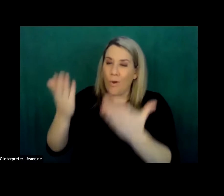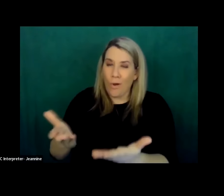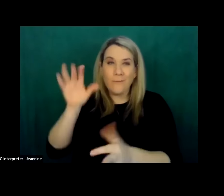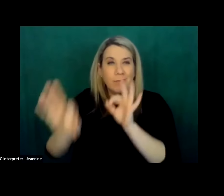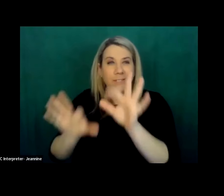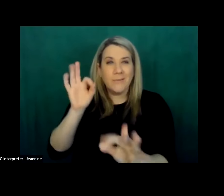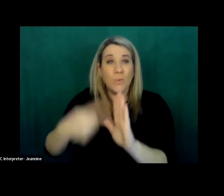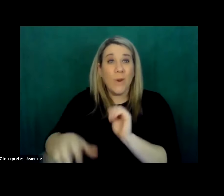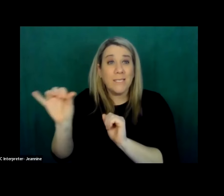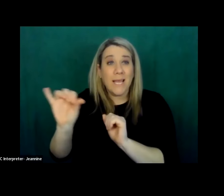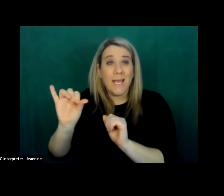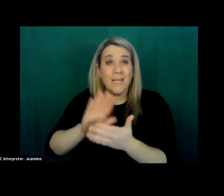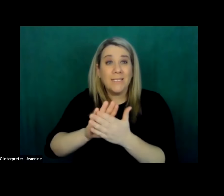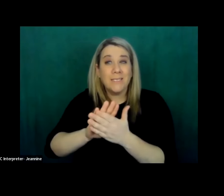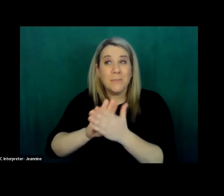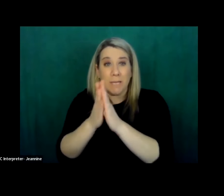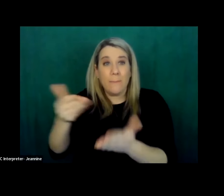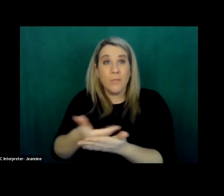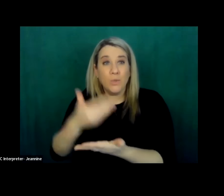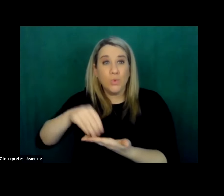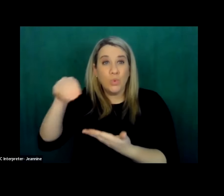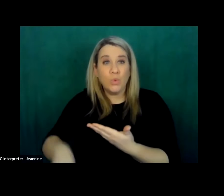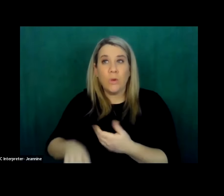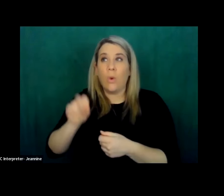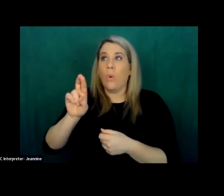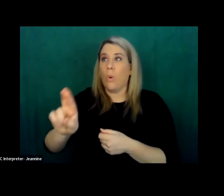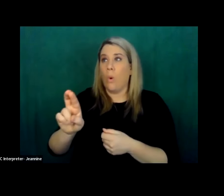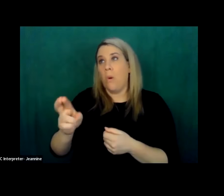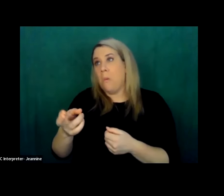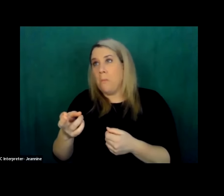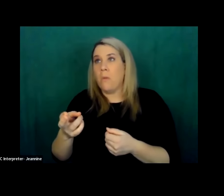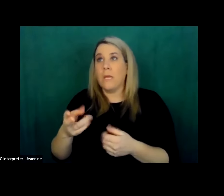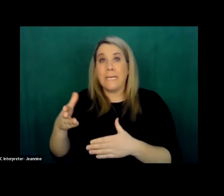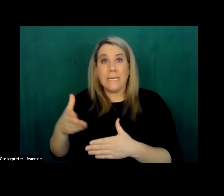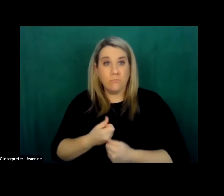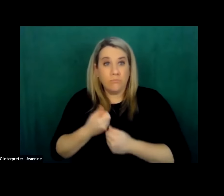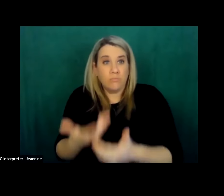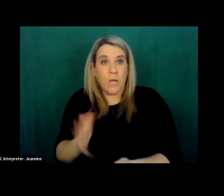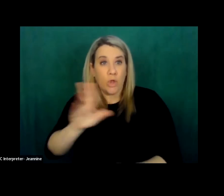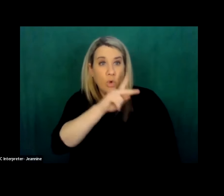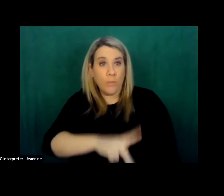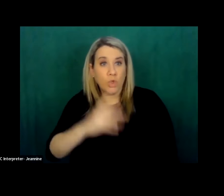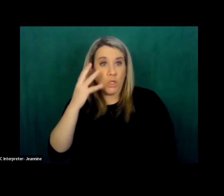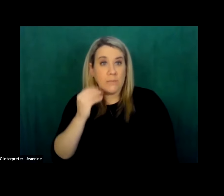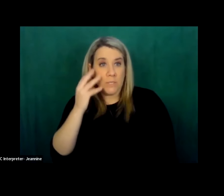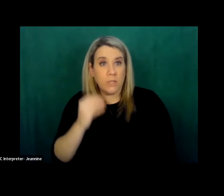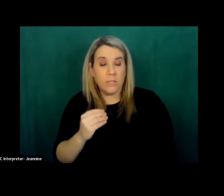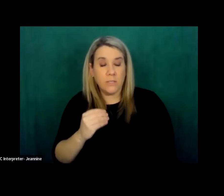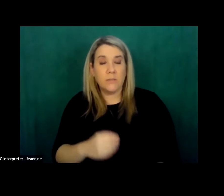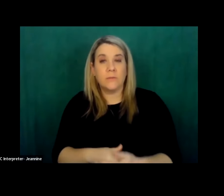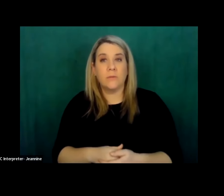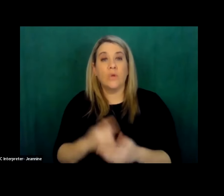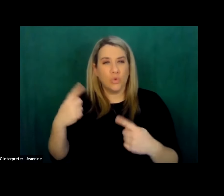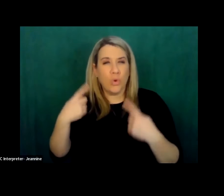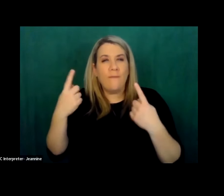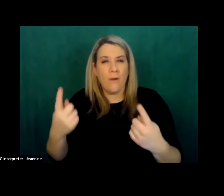be a new student or to be a student who might face some challenges and share their own personal experience throughout the course. So far that's what